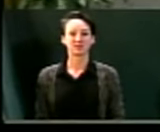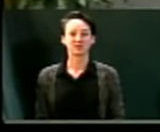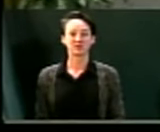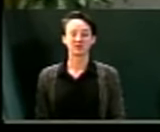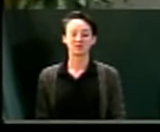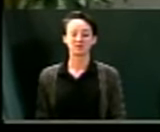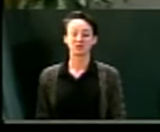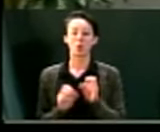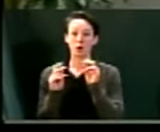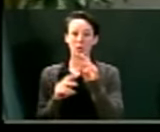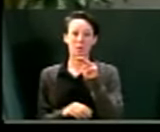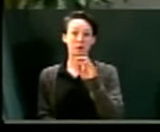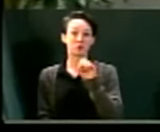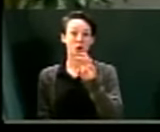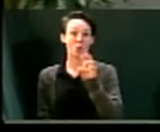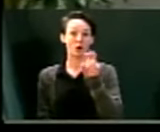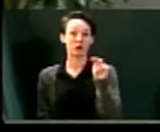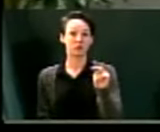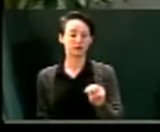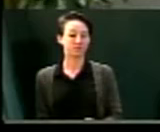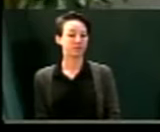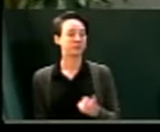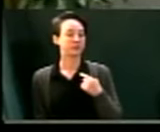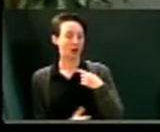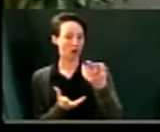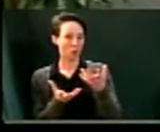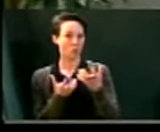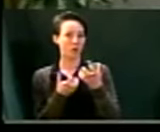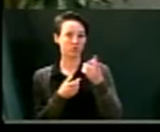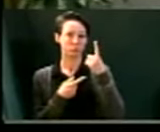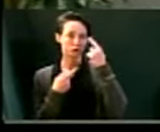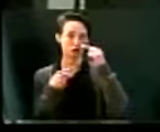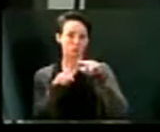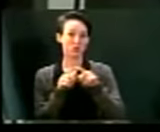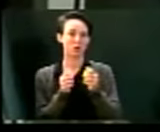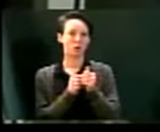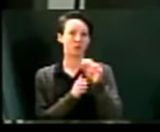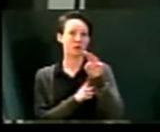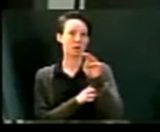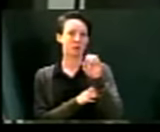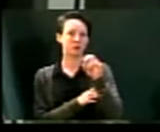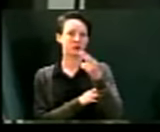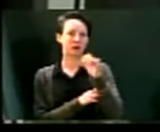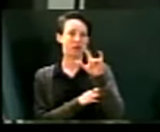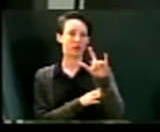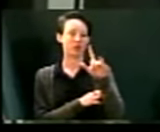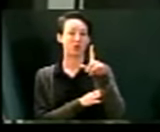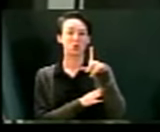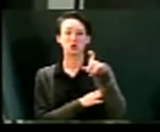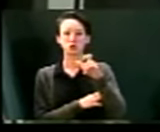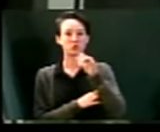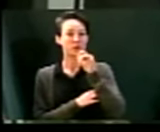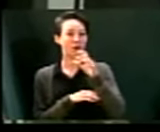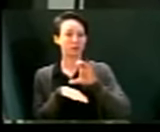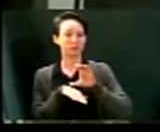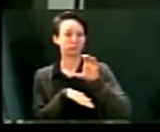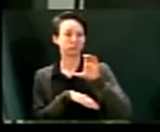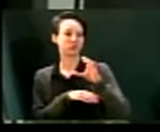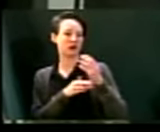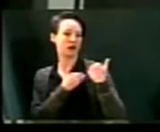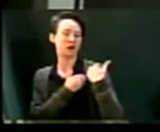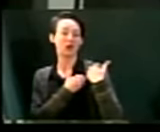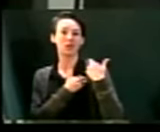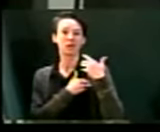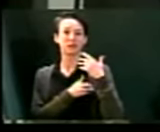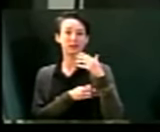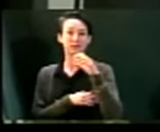Okay, Ms. Owen. I would like to agree with Ms. Hill that this should not be on our staff. We should not be spending hours